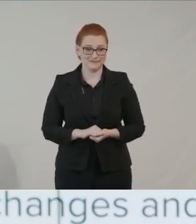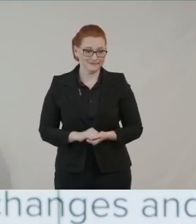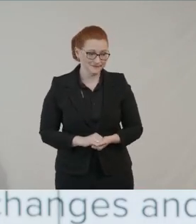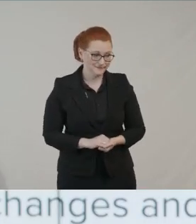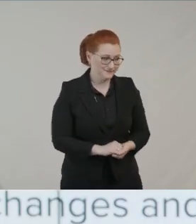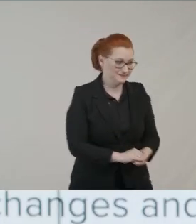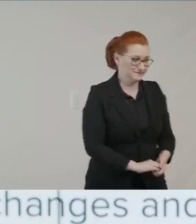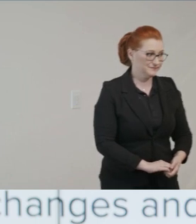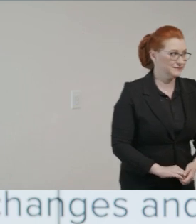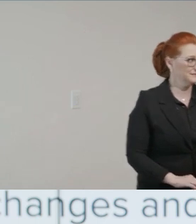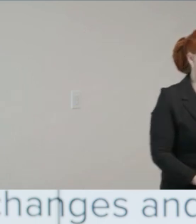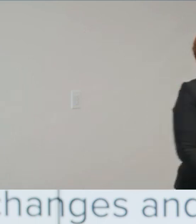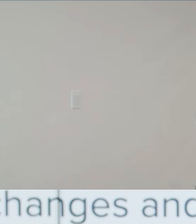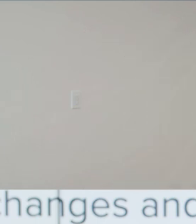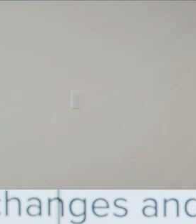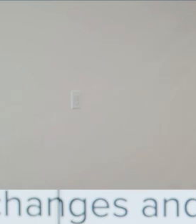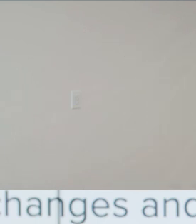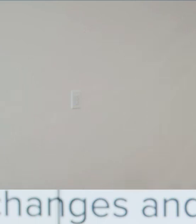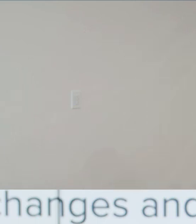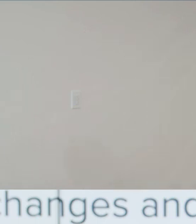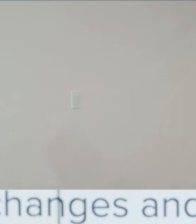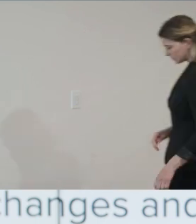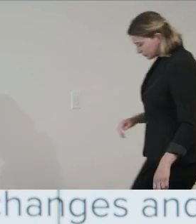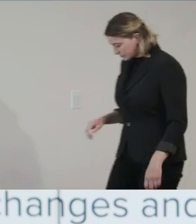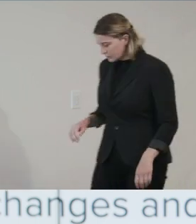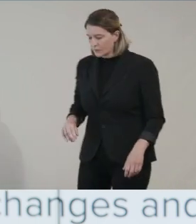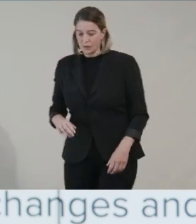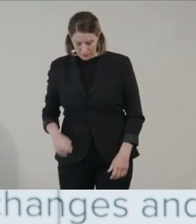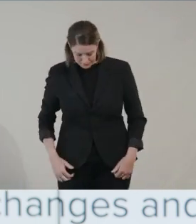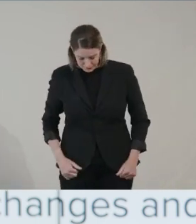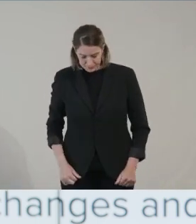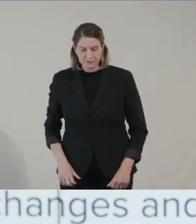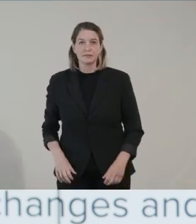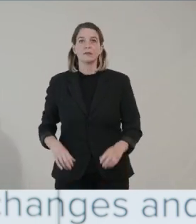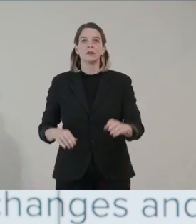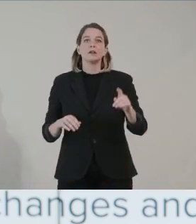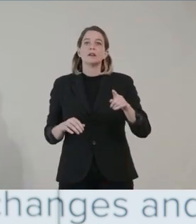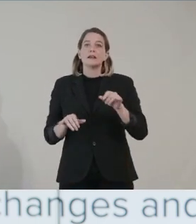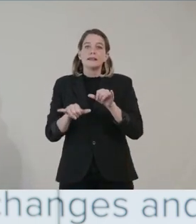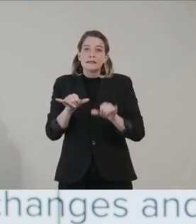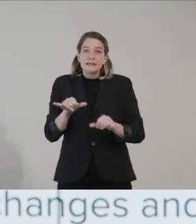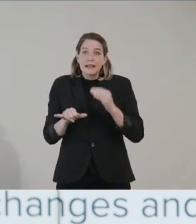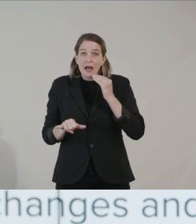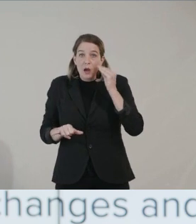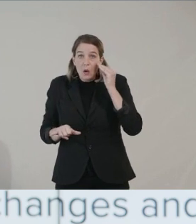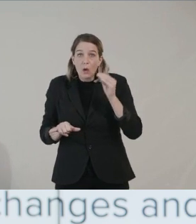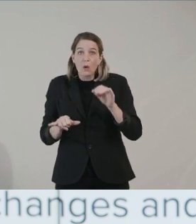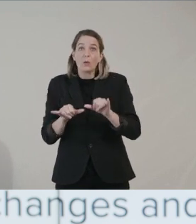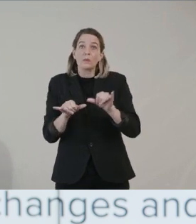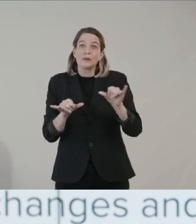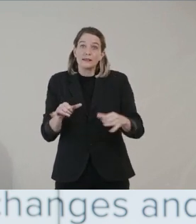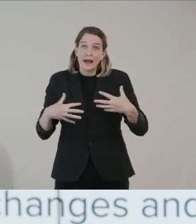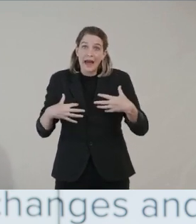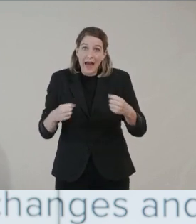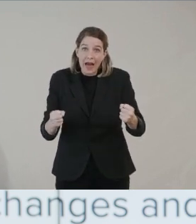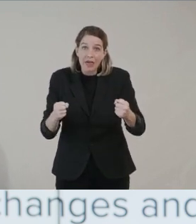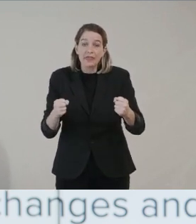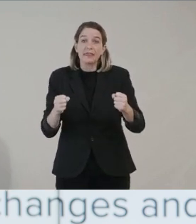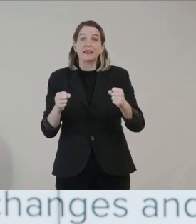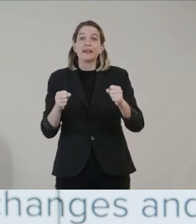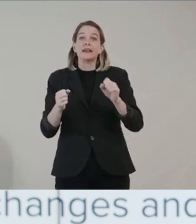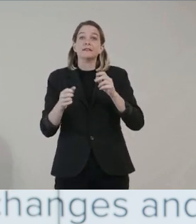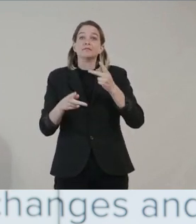The stay home, stay healthy, stay connected order was declared on March 30th. It went